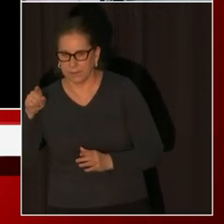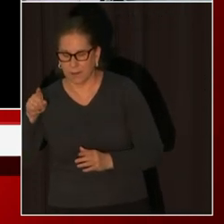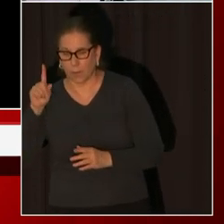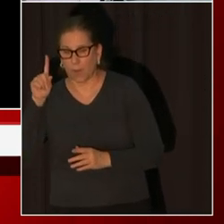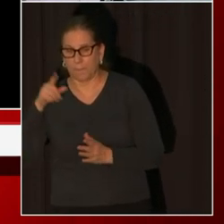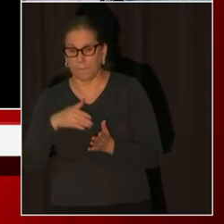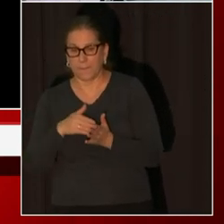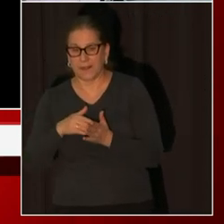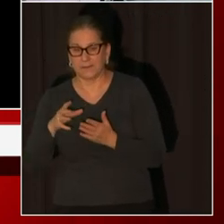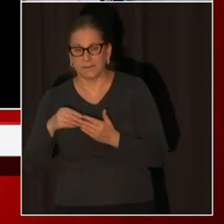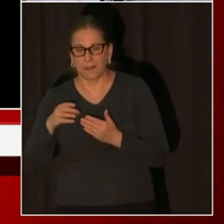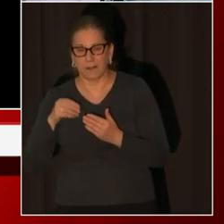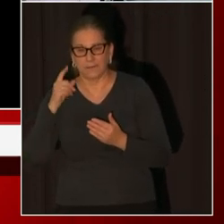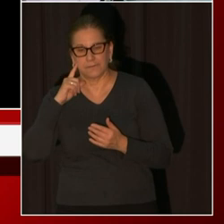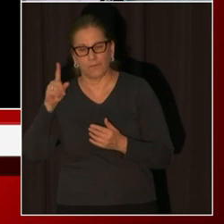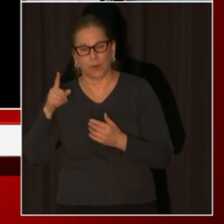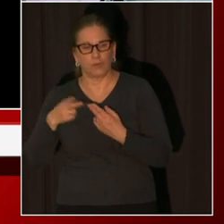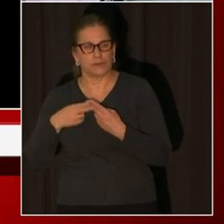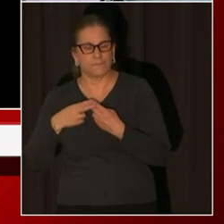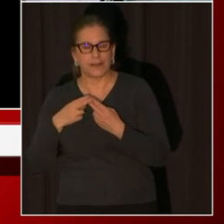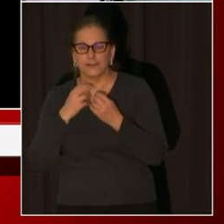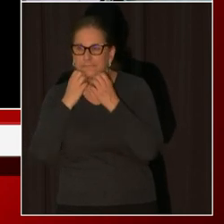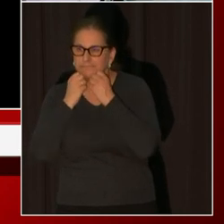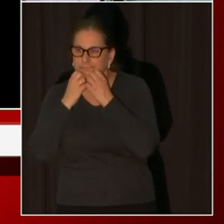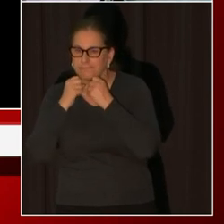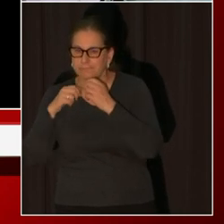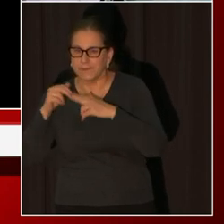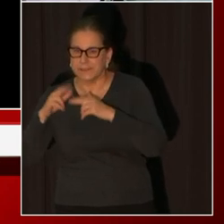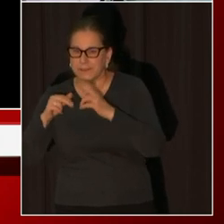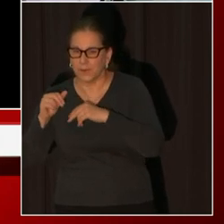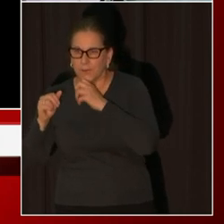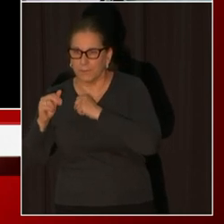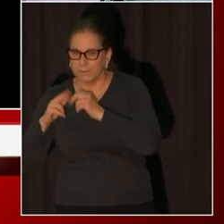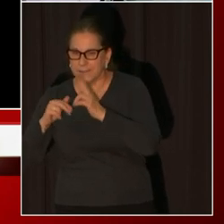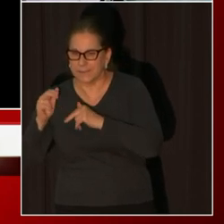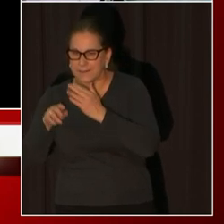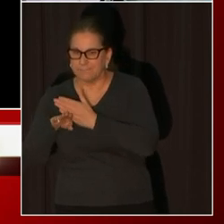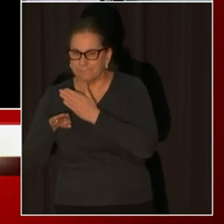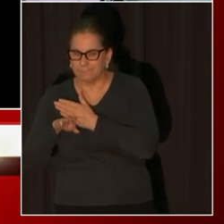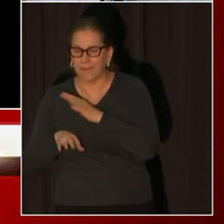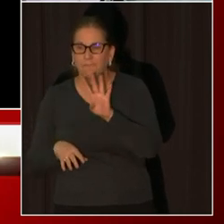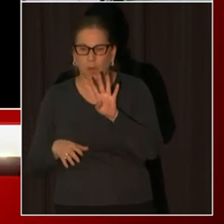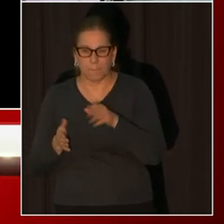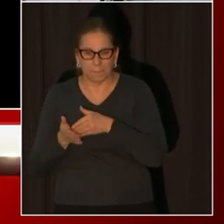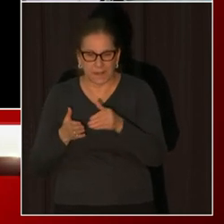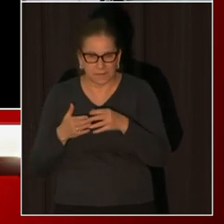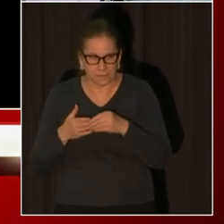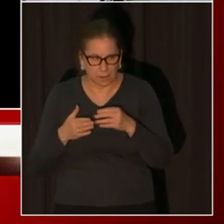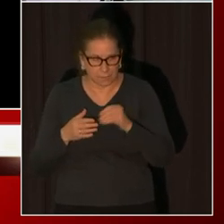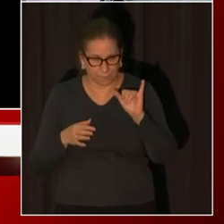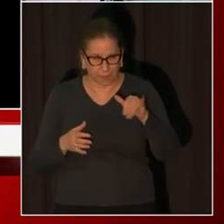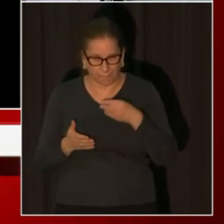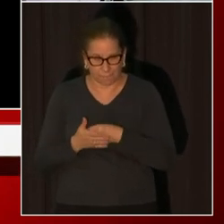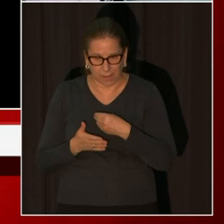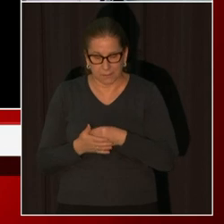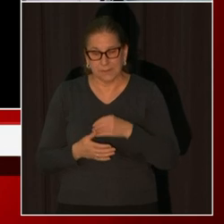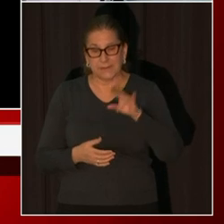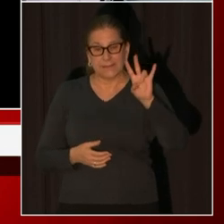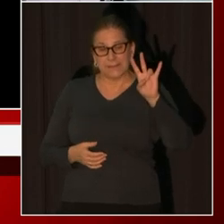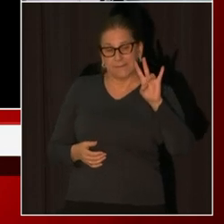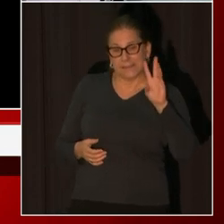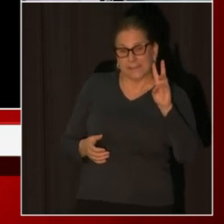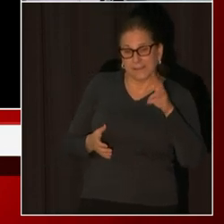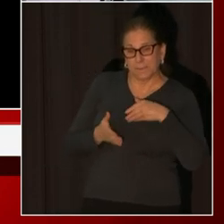in fiscal 21 to leverage a total of $4 million for that fund. $76 million across 21 and